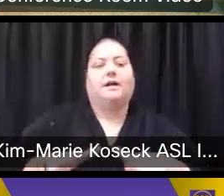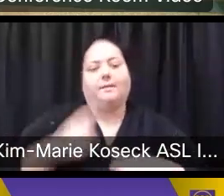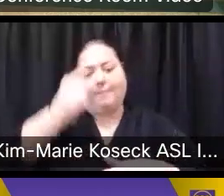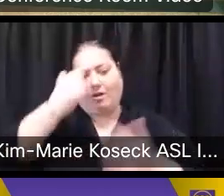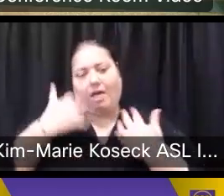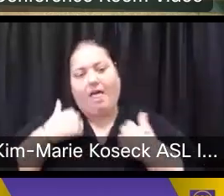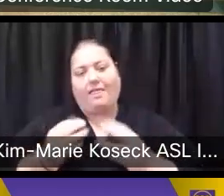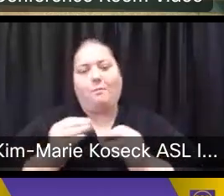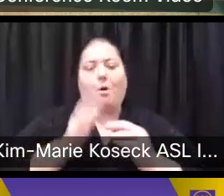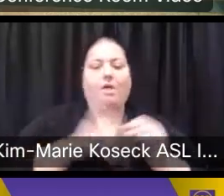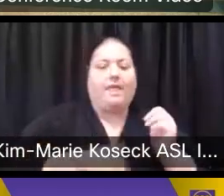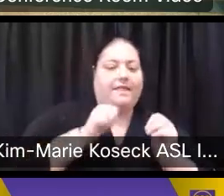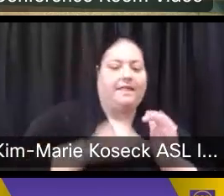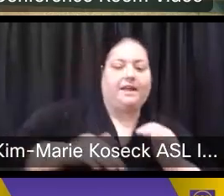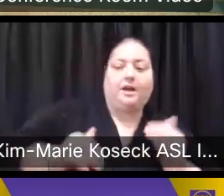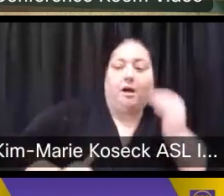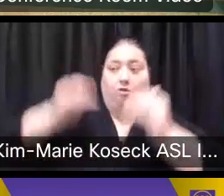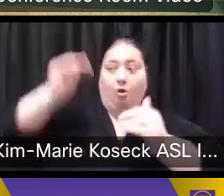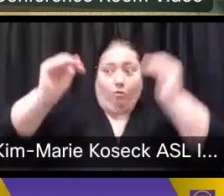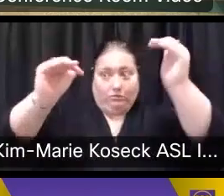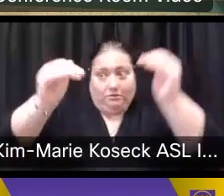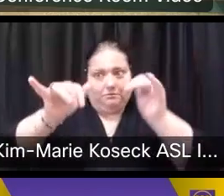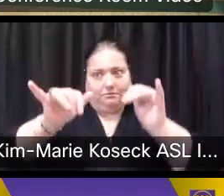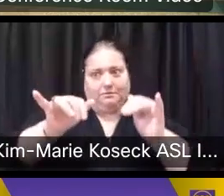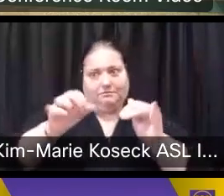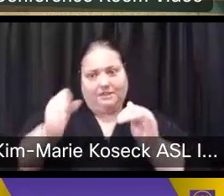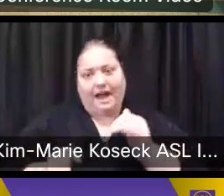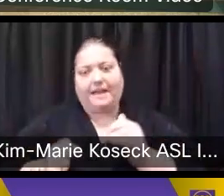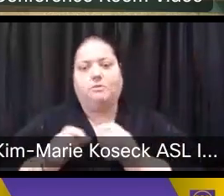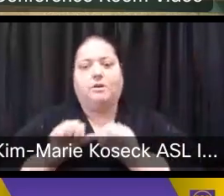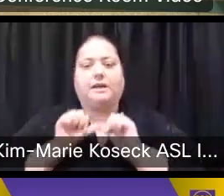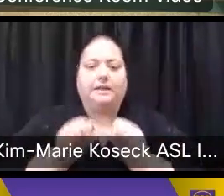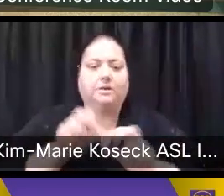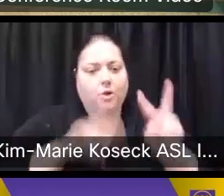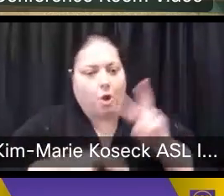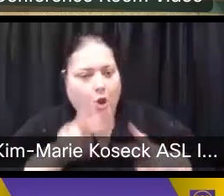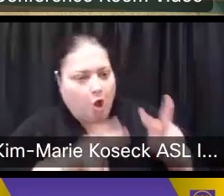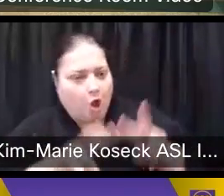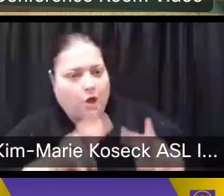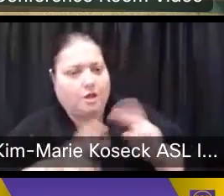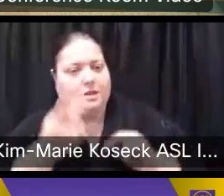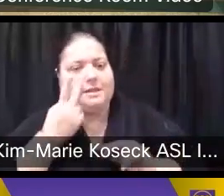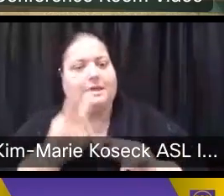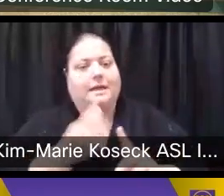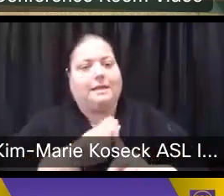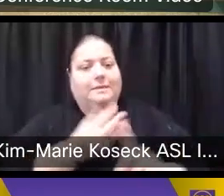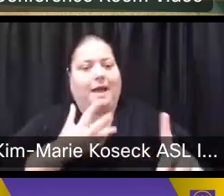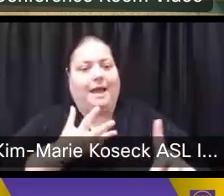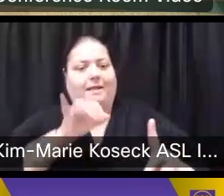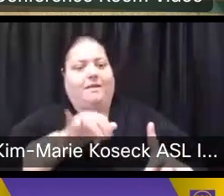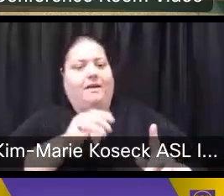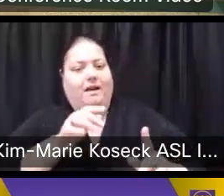So as the representative of the adult side, we are continuing to look at how we can expand this